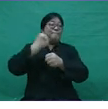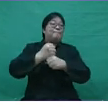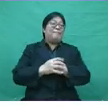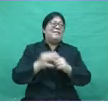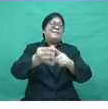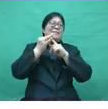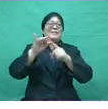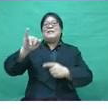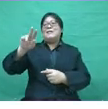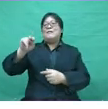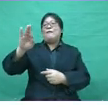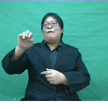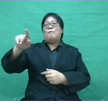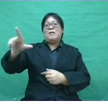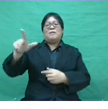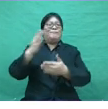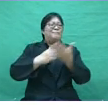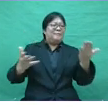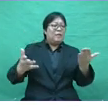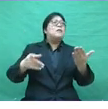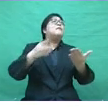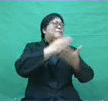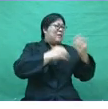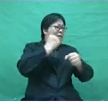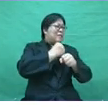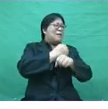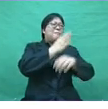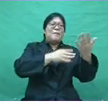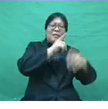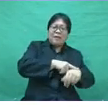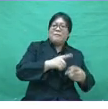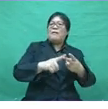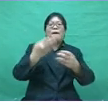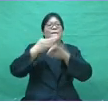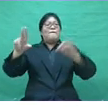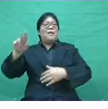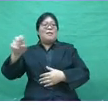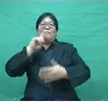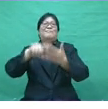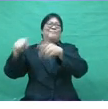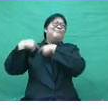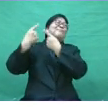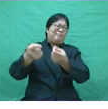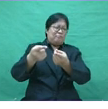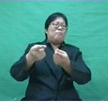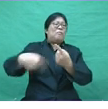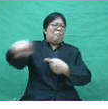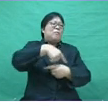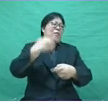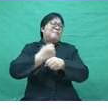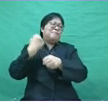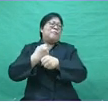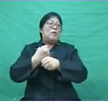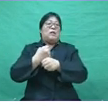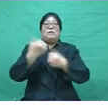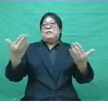informal sector. While working part-time and freelancing have always been a practice, the participation in the gig